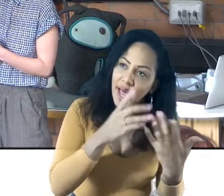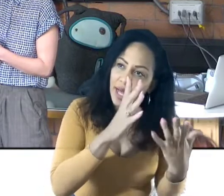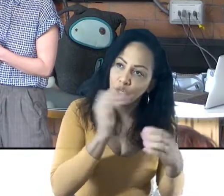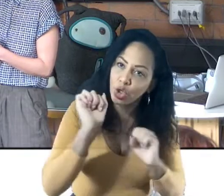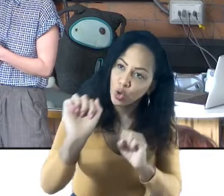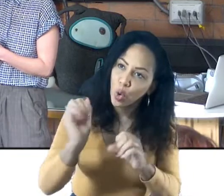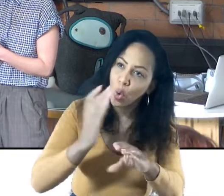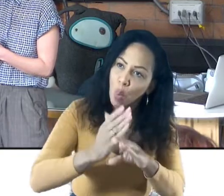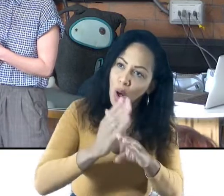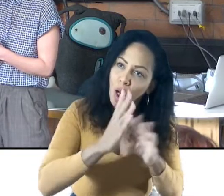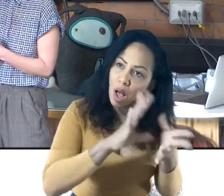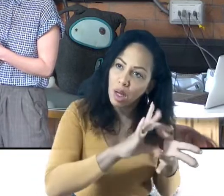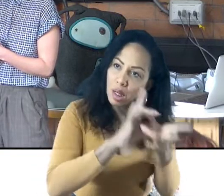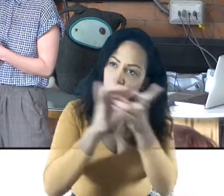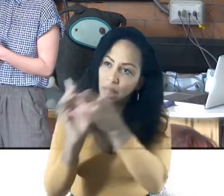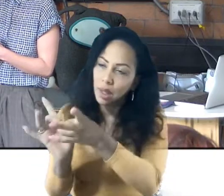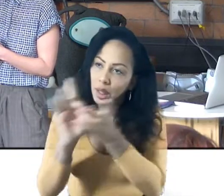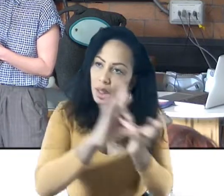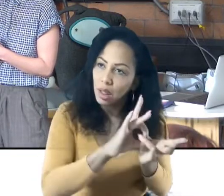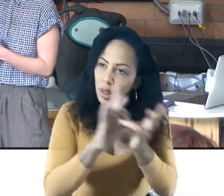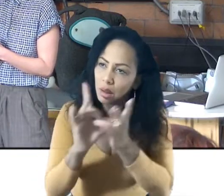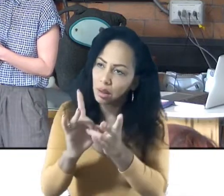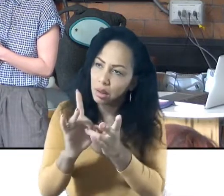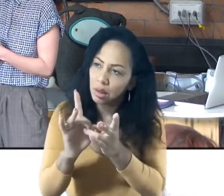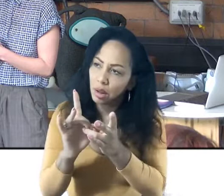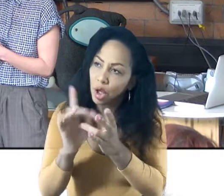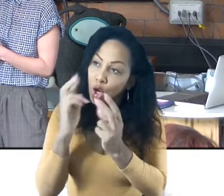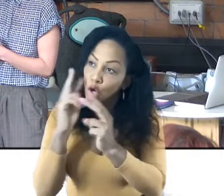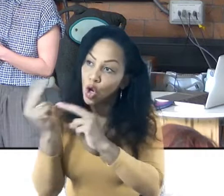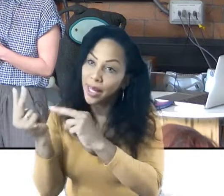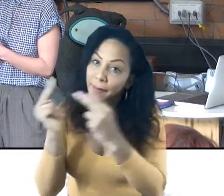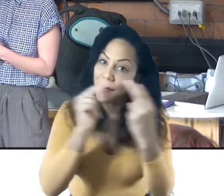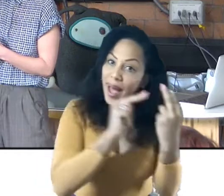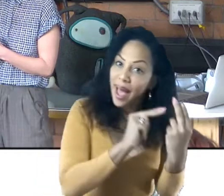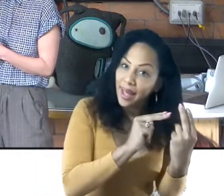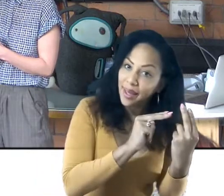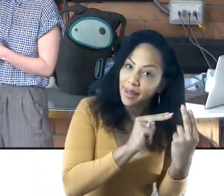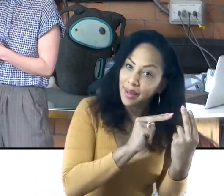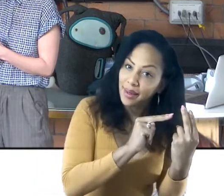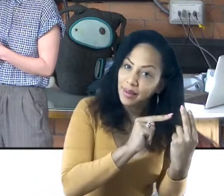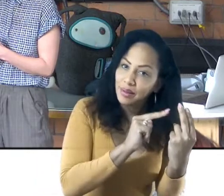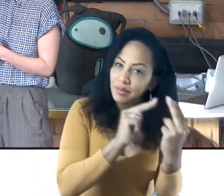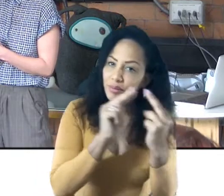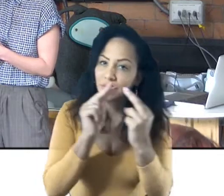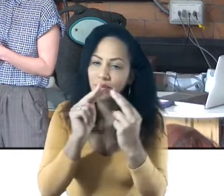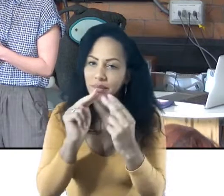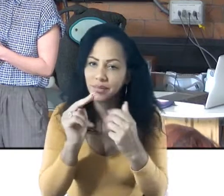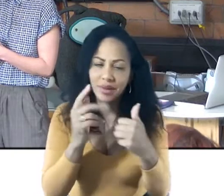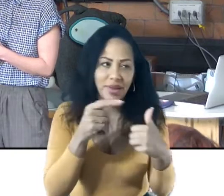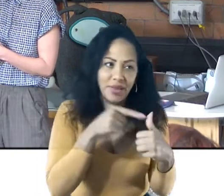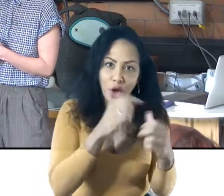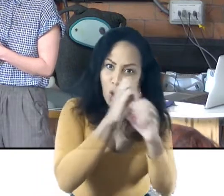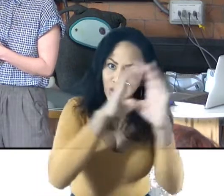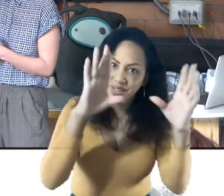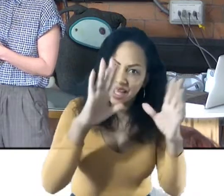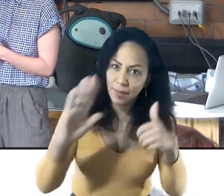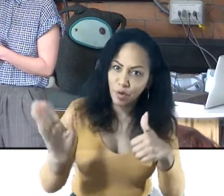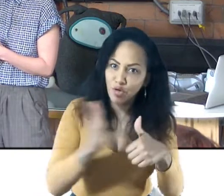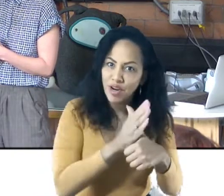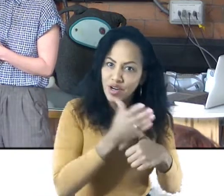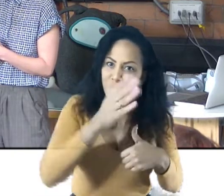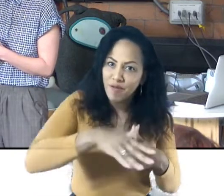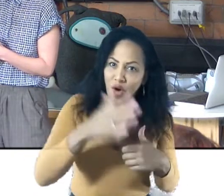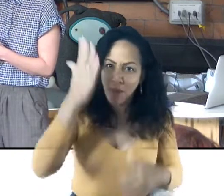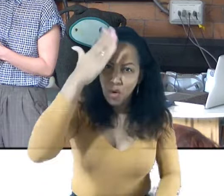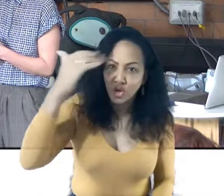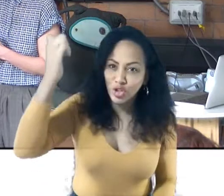culturally shifted? Thinking about the move from Australia, or a concept that originates in Australia all the way through to something that's now